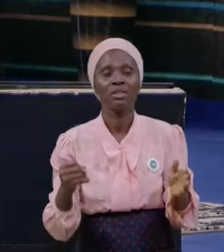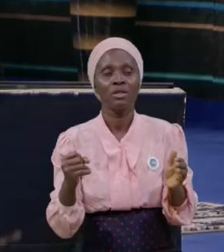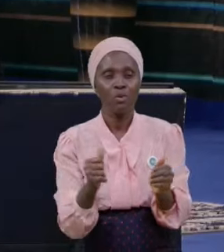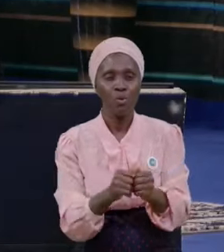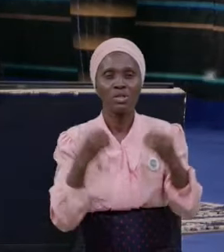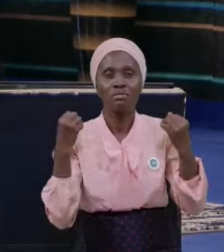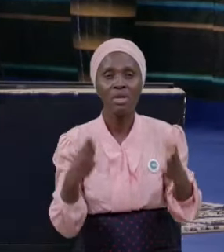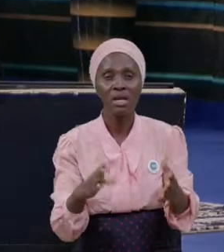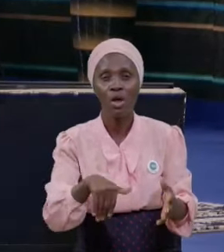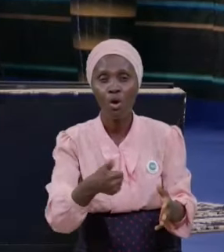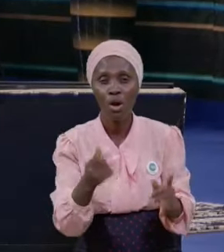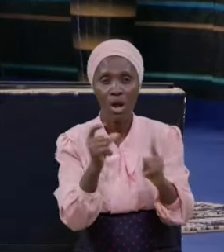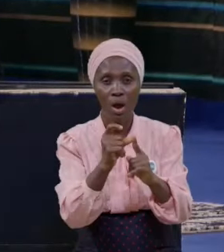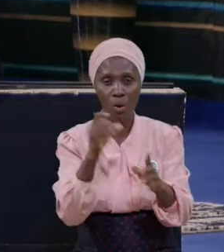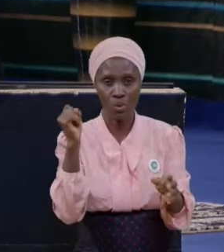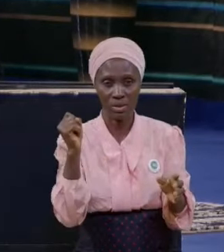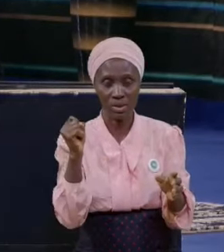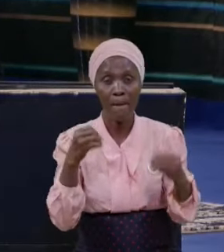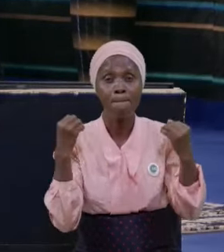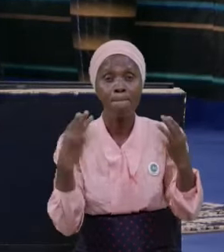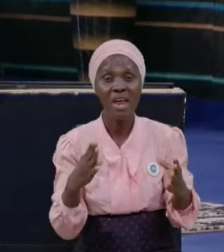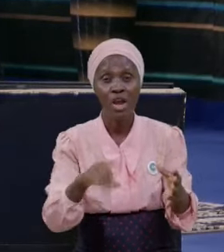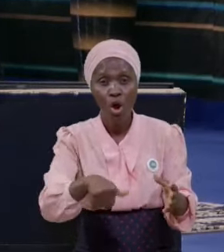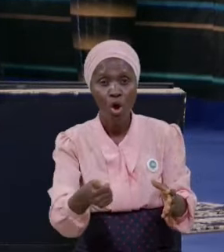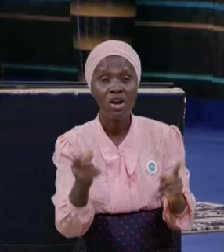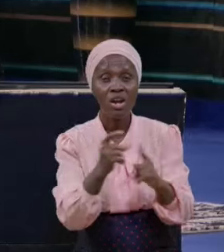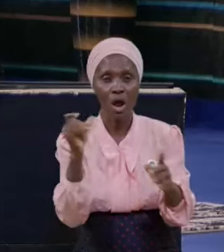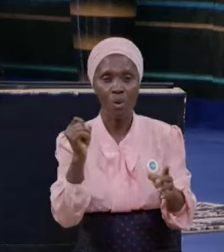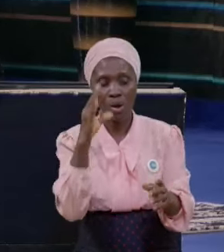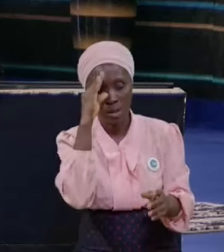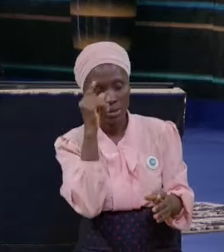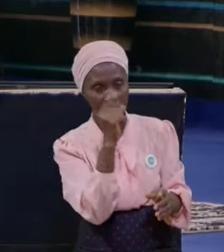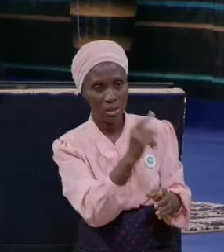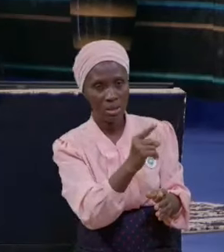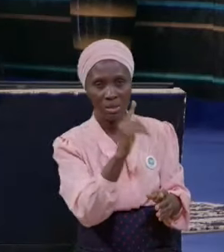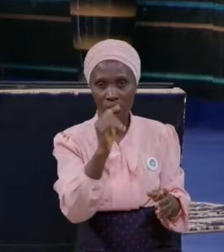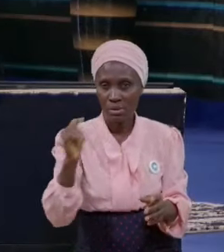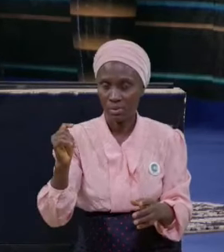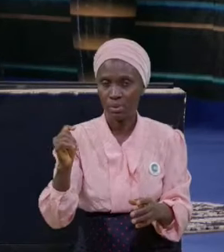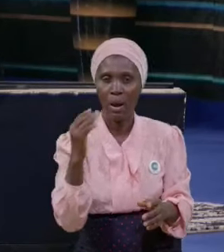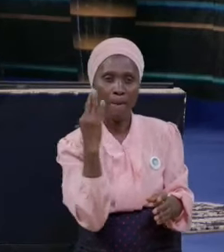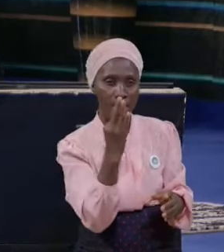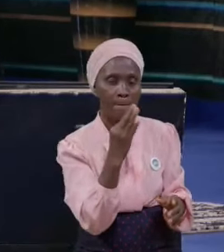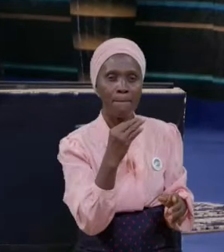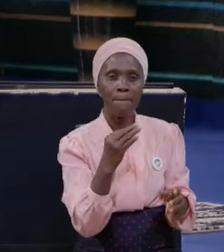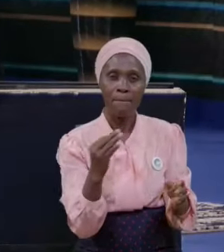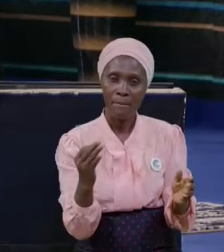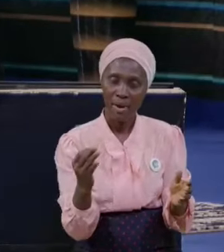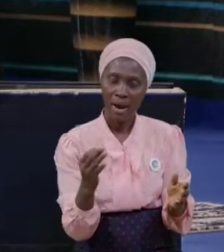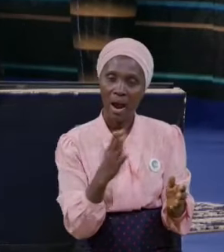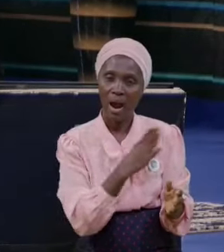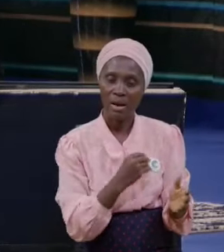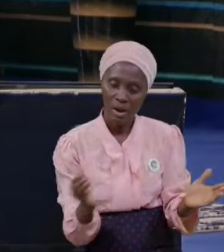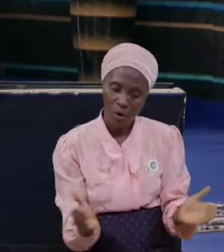other words did he testify and exhort, saying, save yourselves from